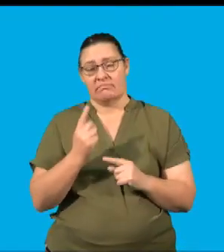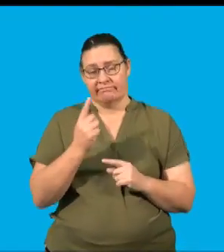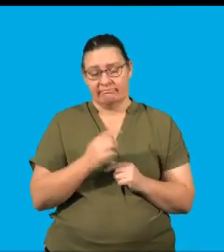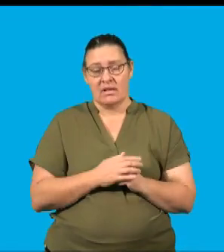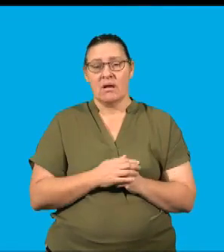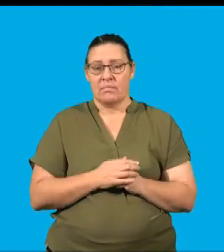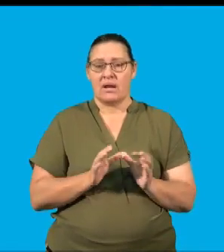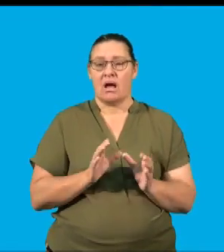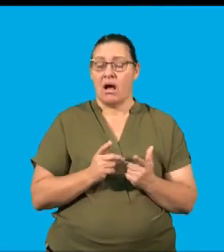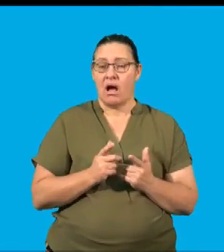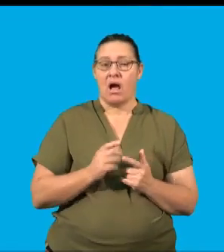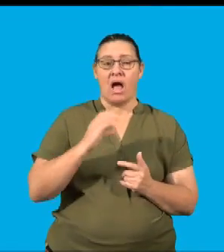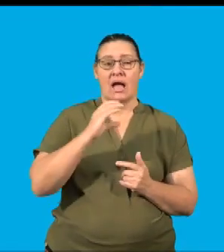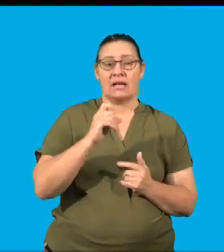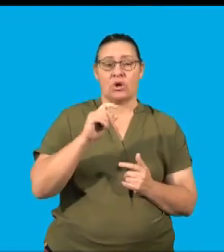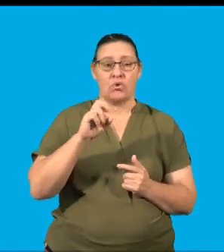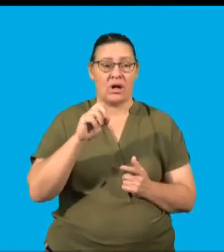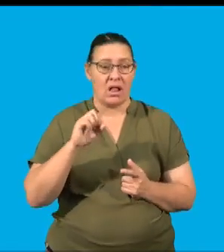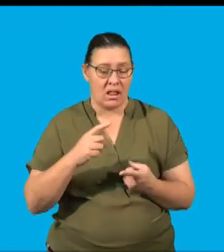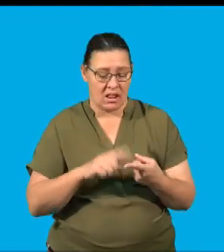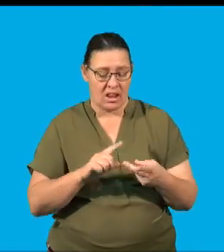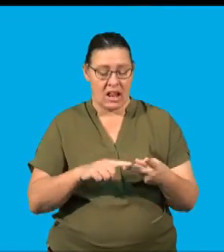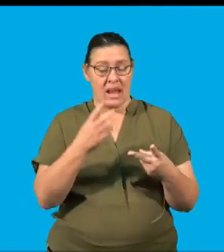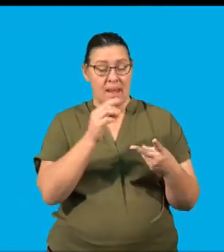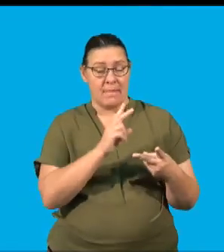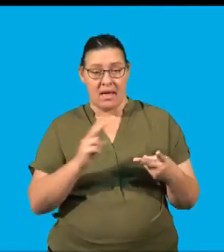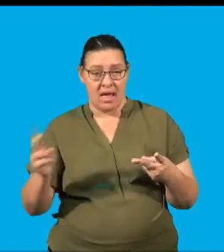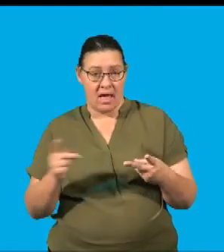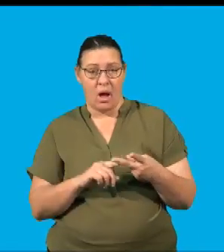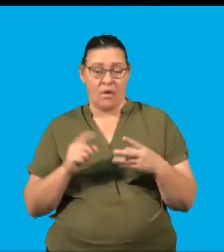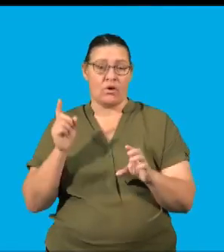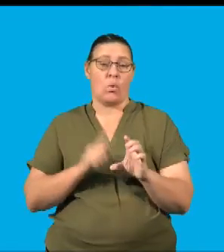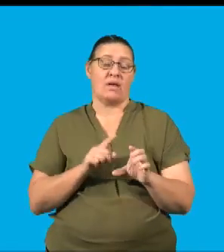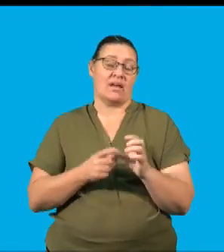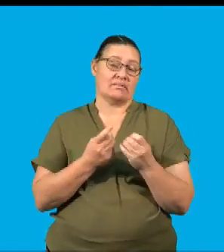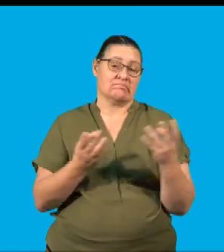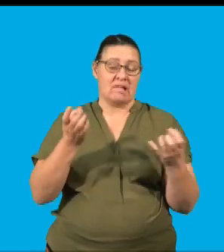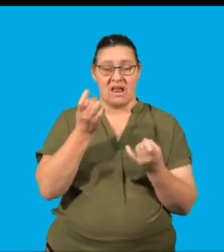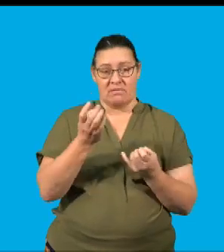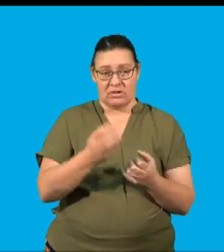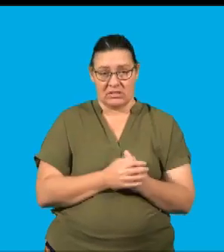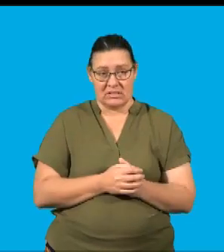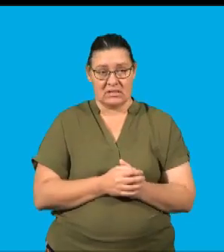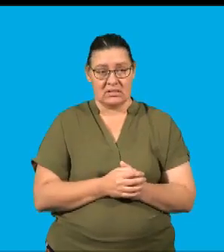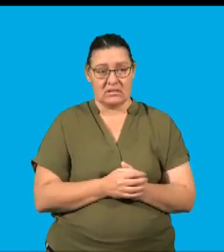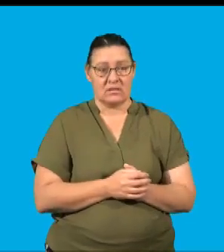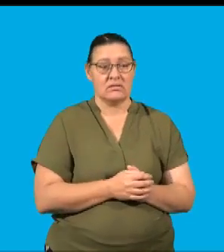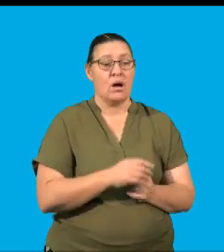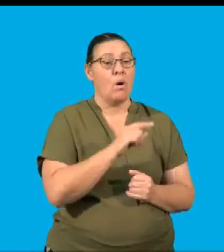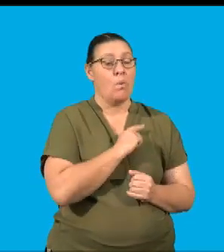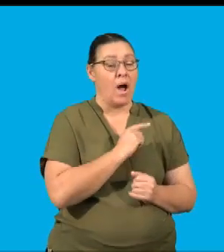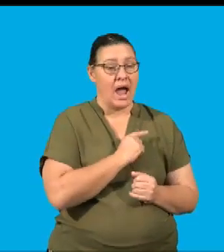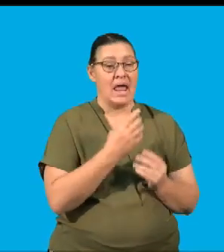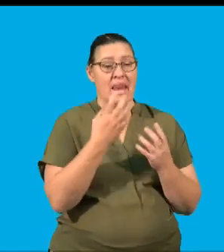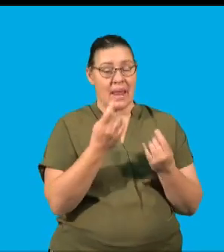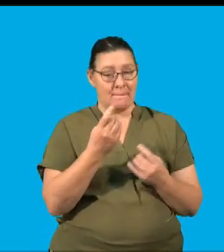data above? Is it categorical? Is it numerical? Is it qualitative data? This data,